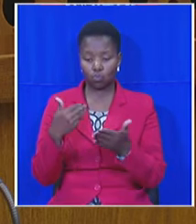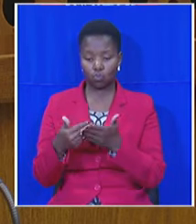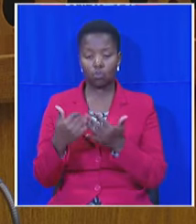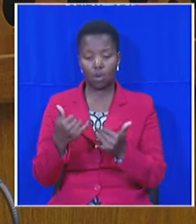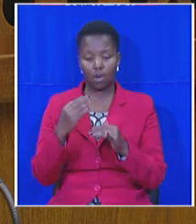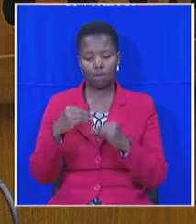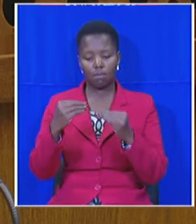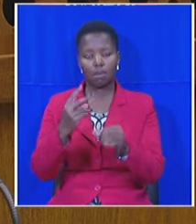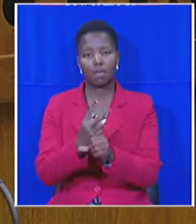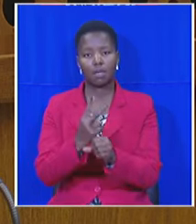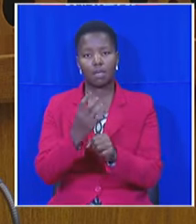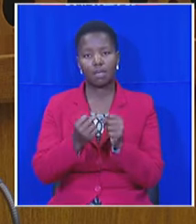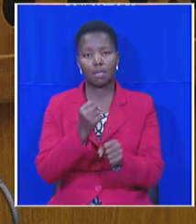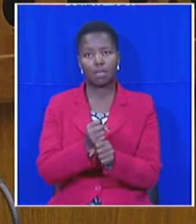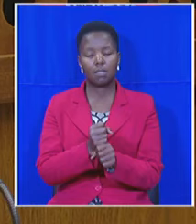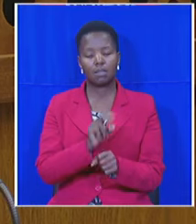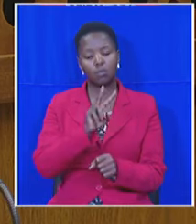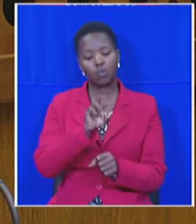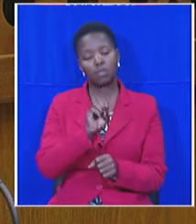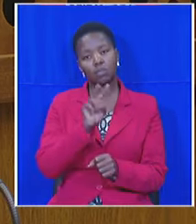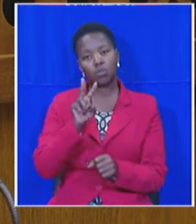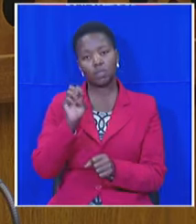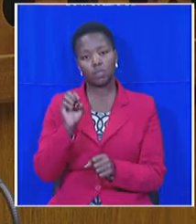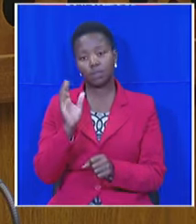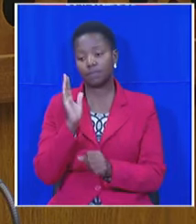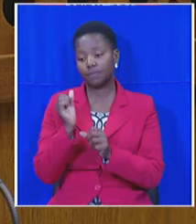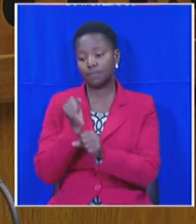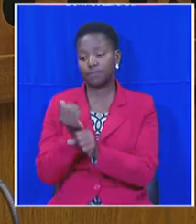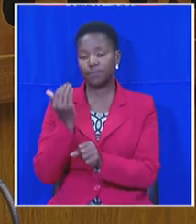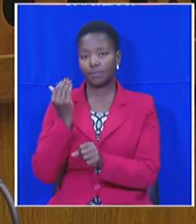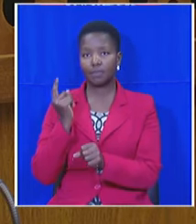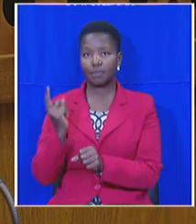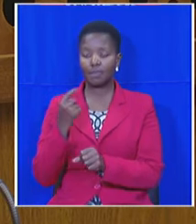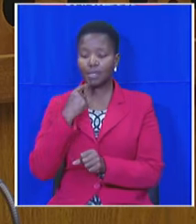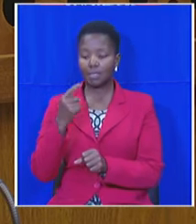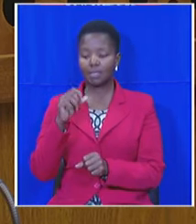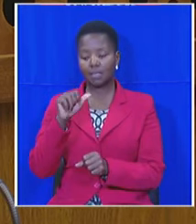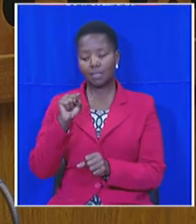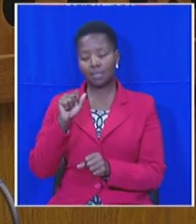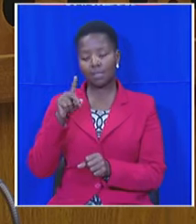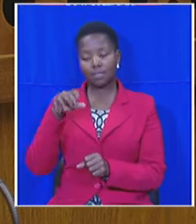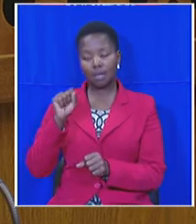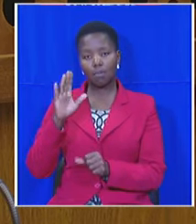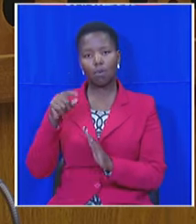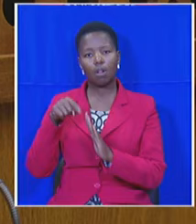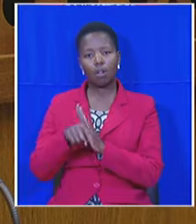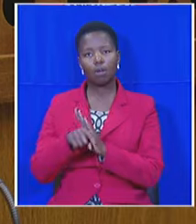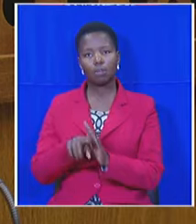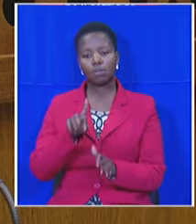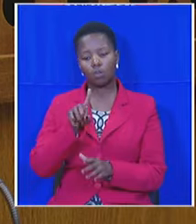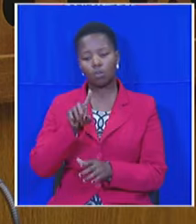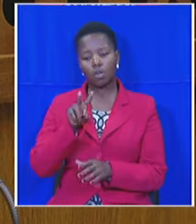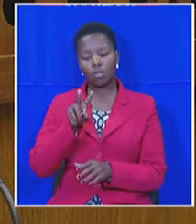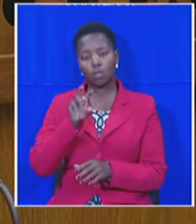to 2020. A year ago, Minister Cwele said SAPA would lose only 102 million rand this year. Instead, it